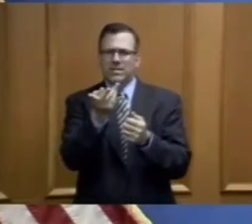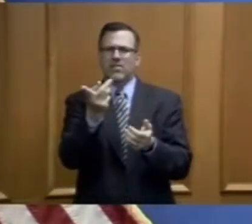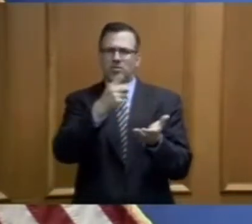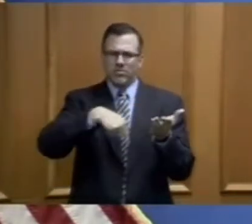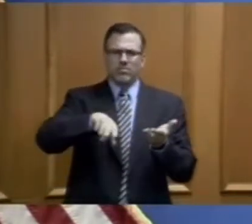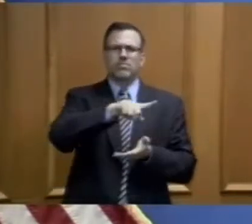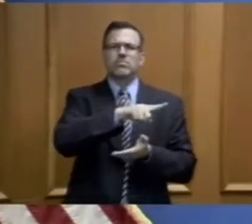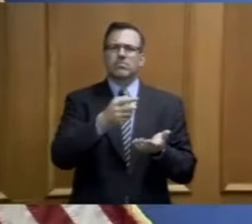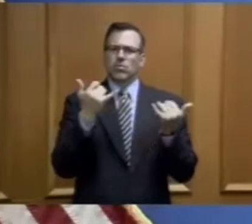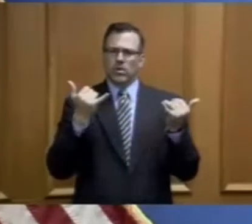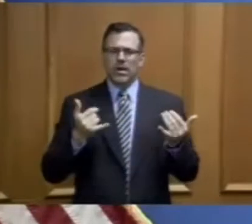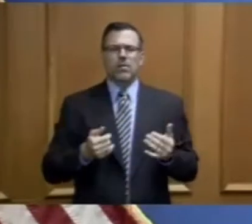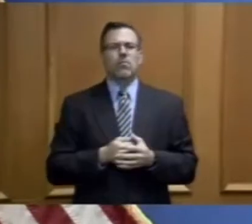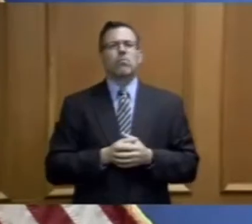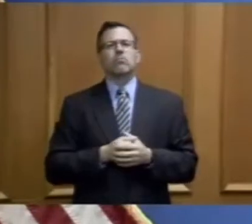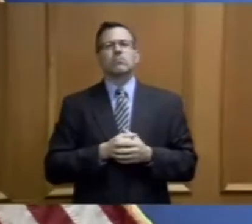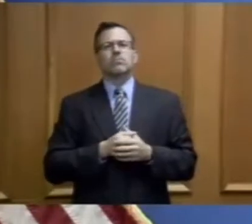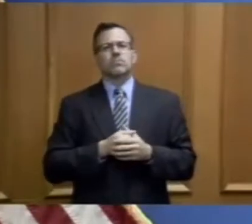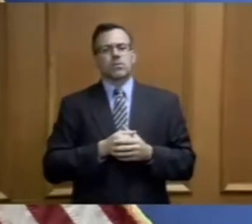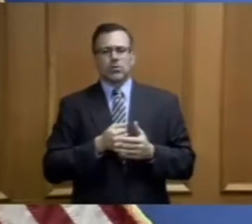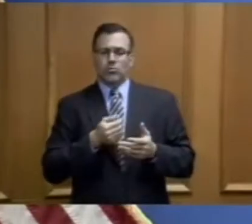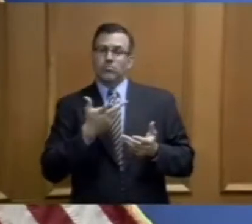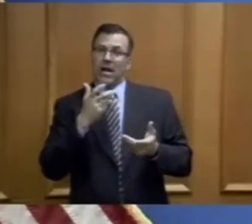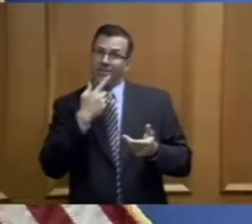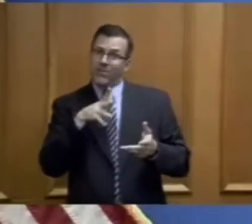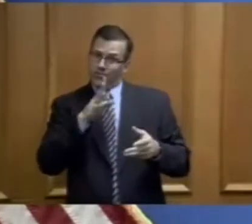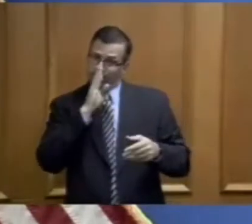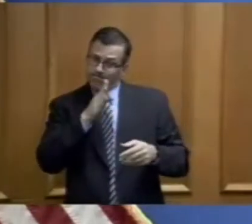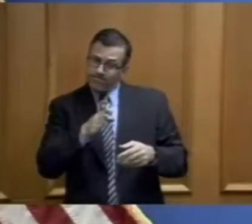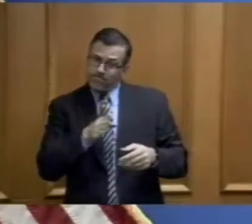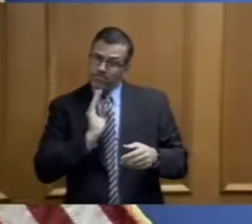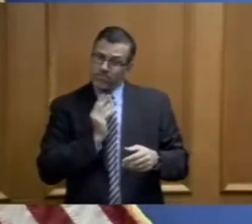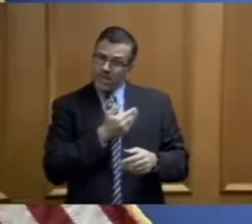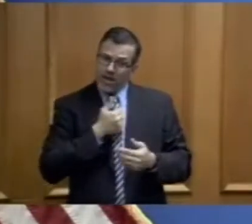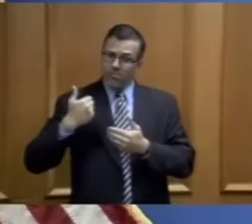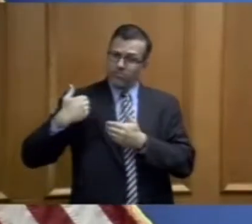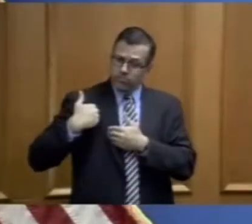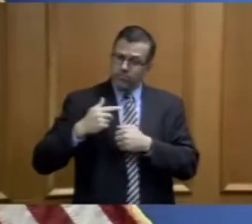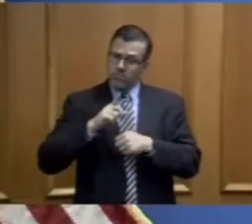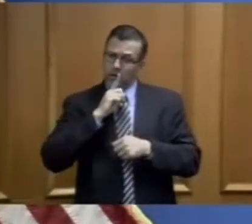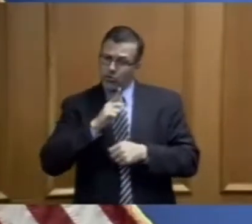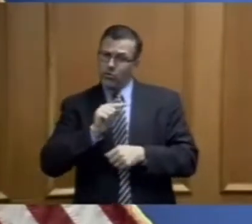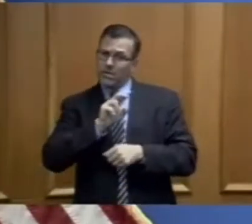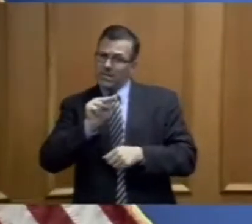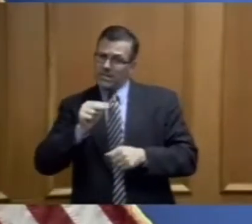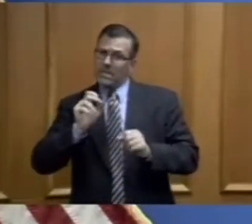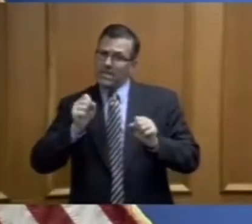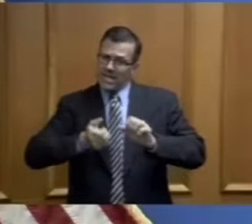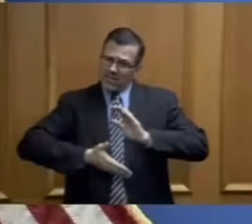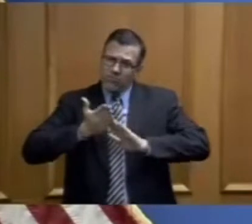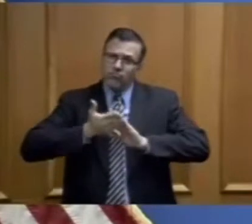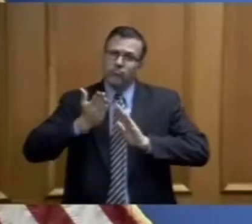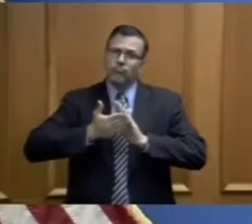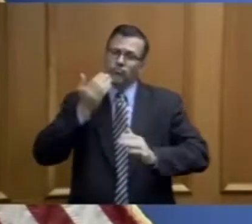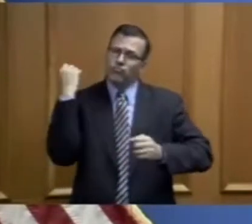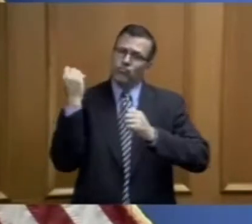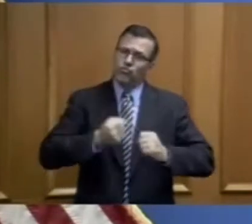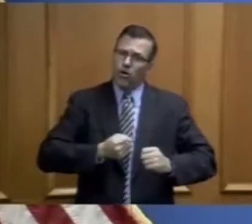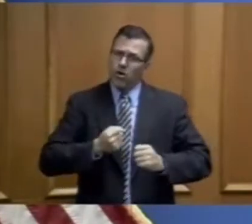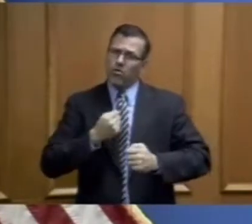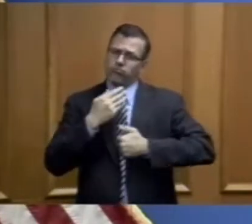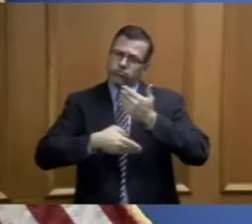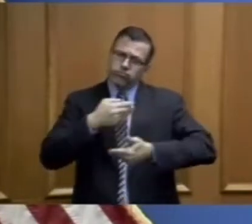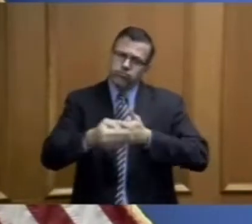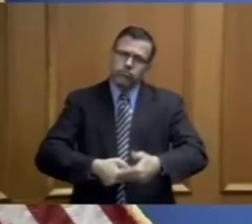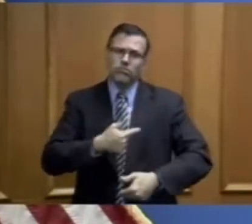responsibility to being committed to keeping Tennessee in a strong place. We know how to do this. We know the decisions that have to